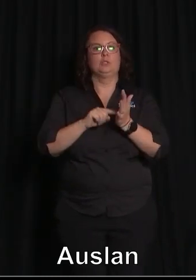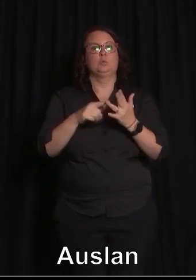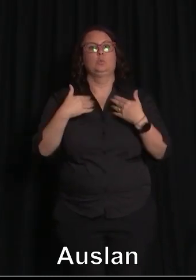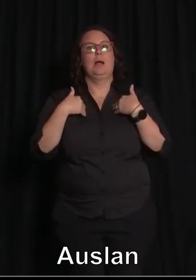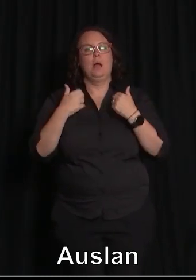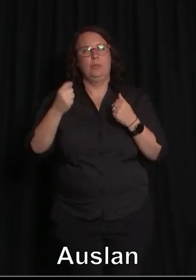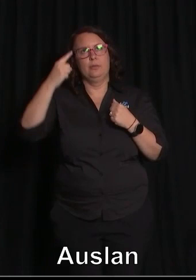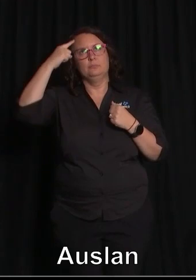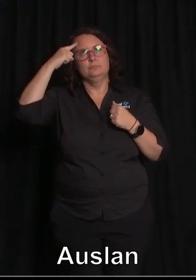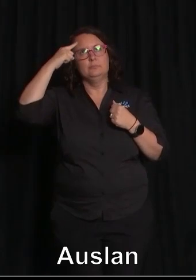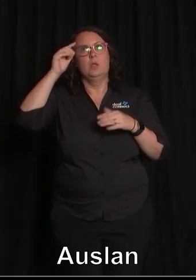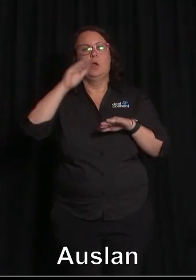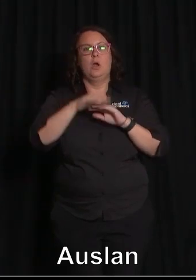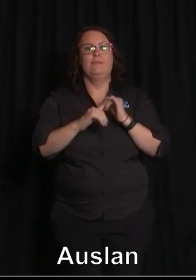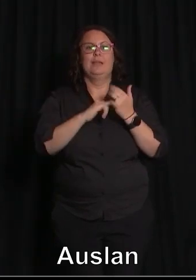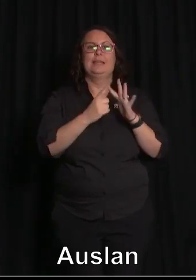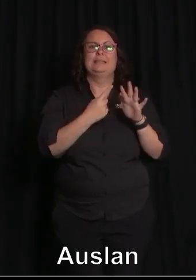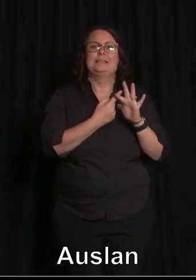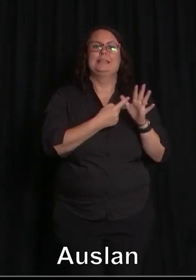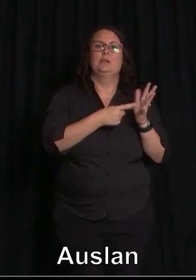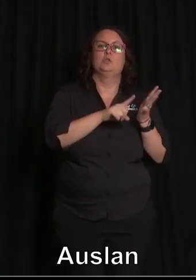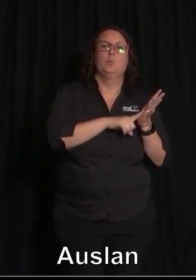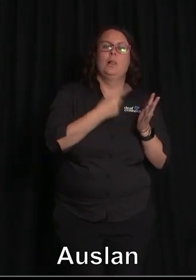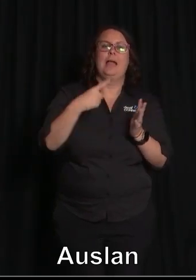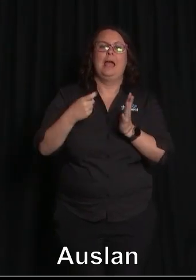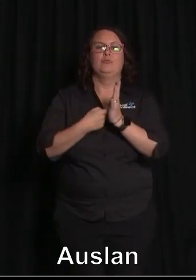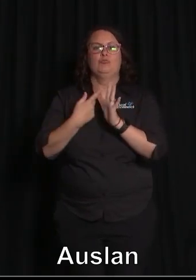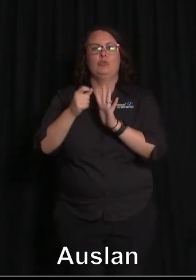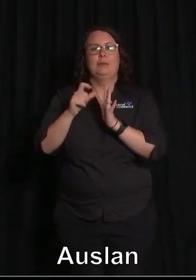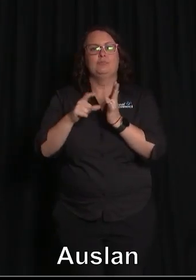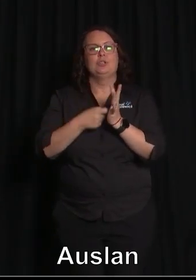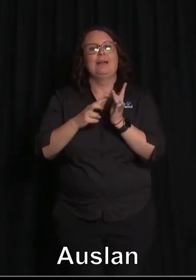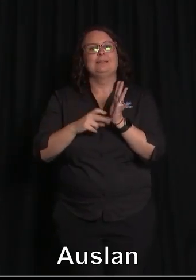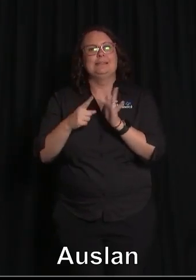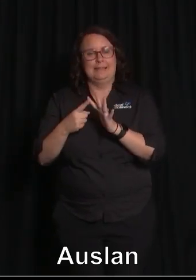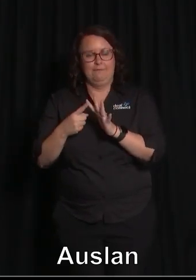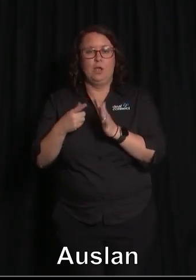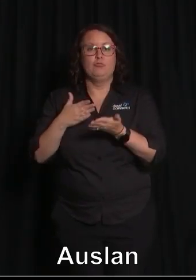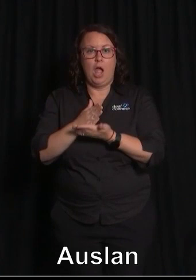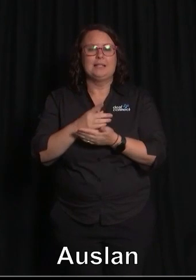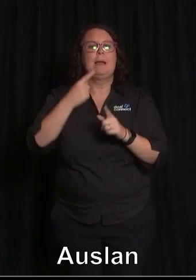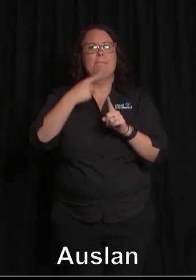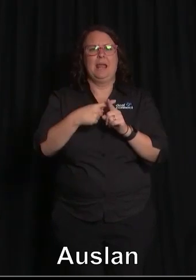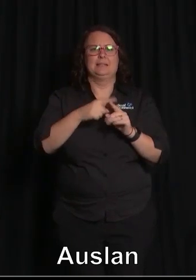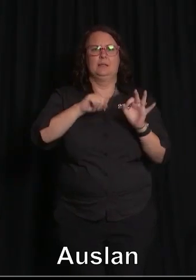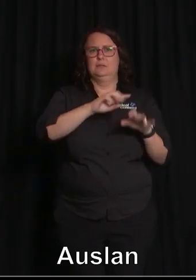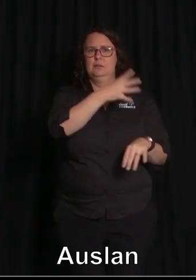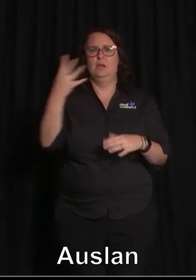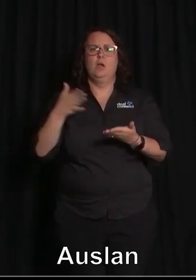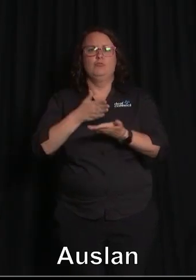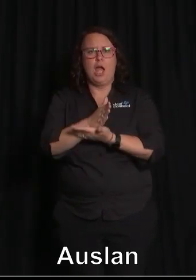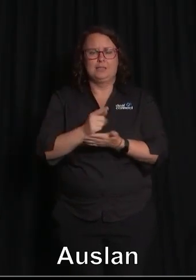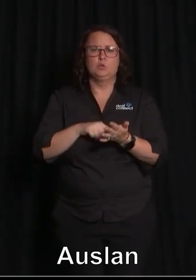thinking very intentionally about sexual and reproductive health rights, but also LGBTQA+ rights in terms of the right to